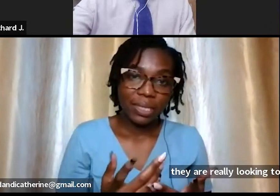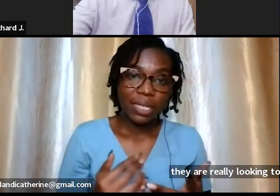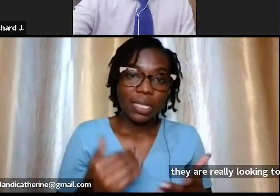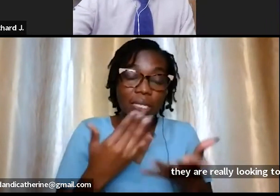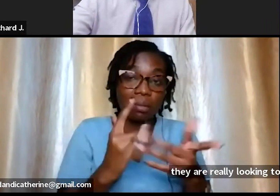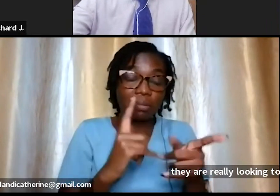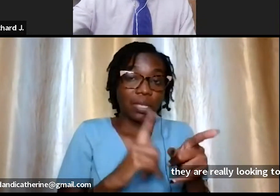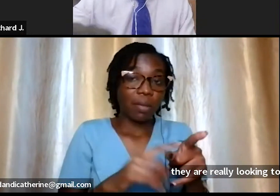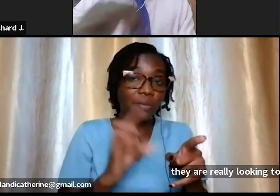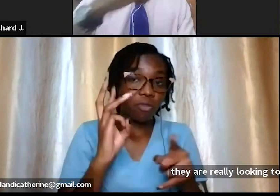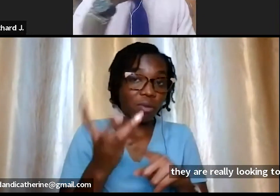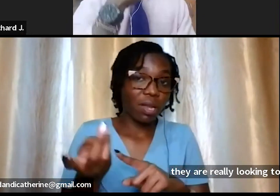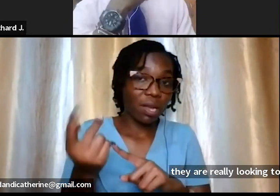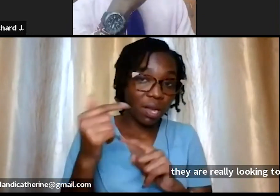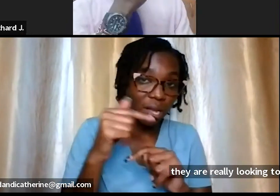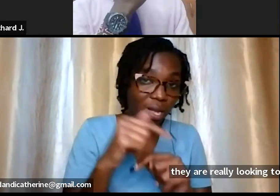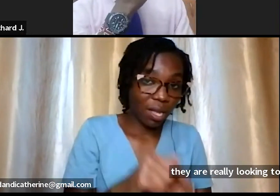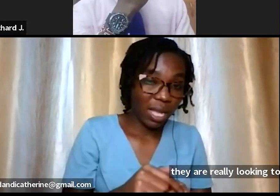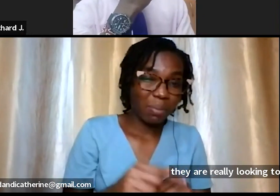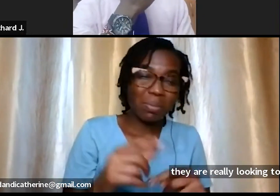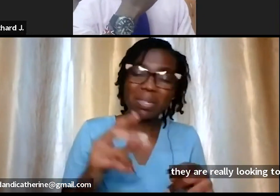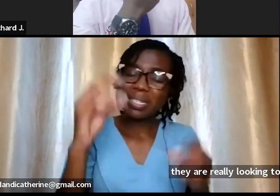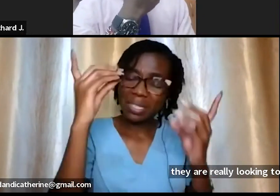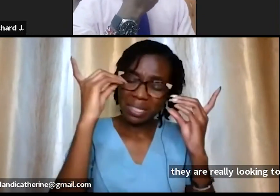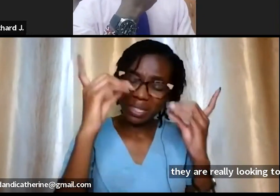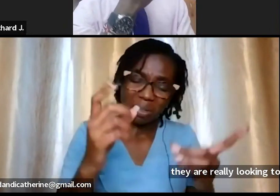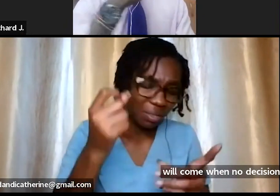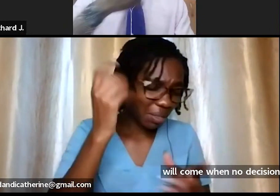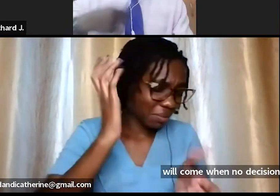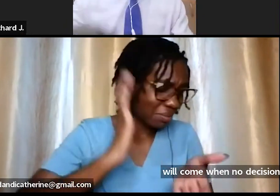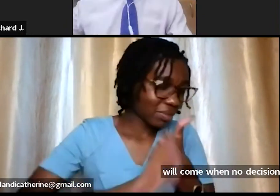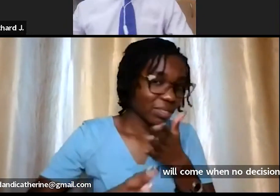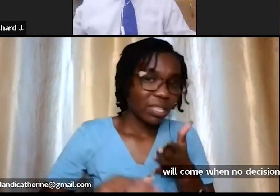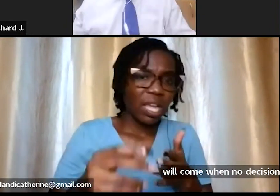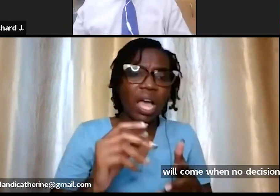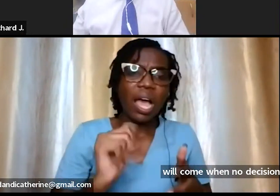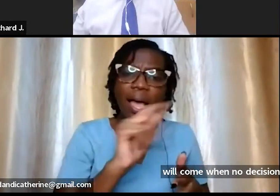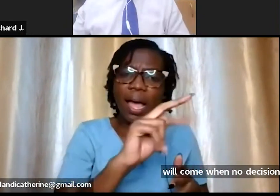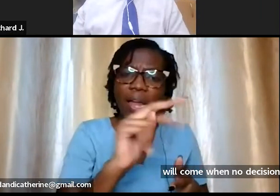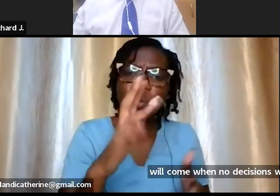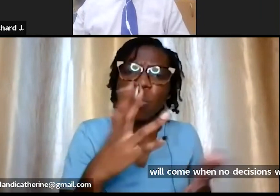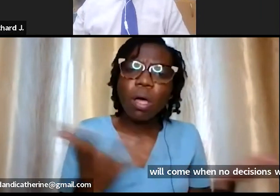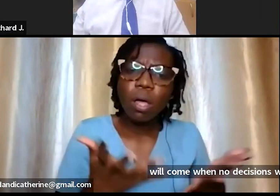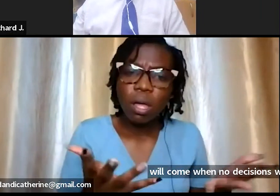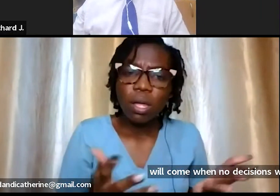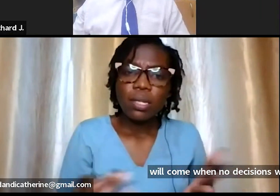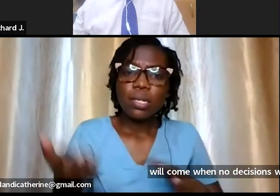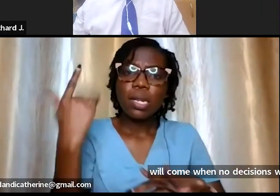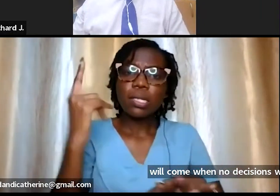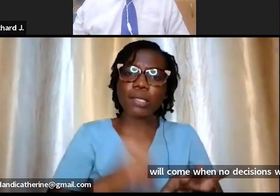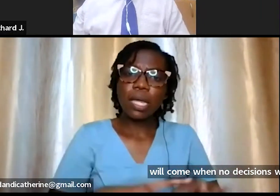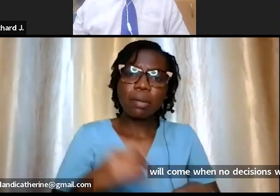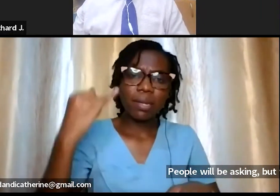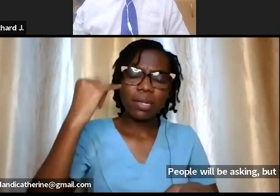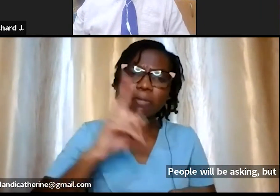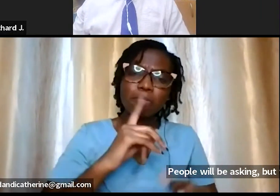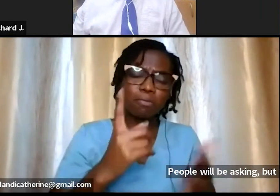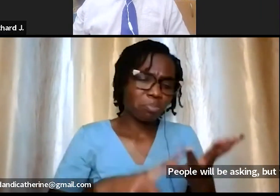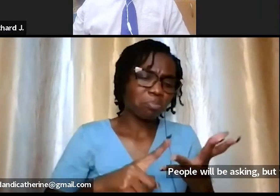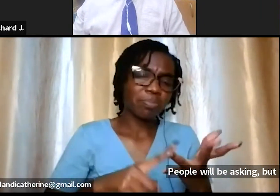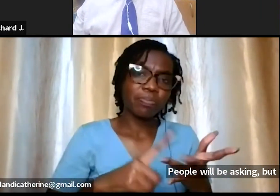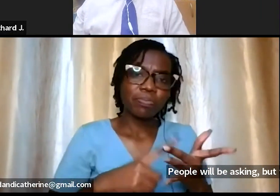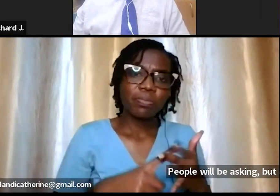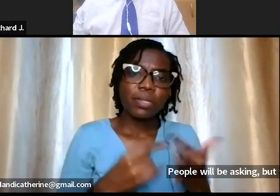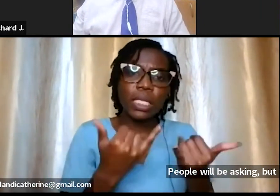will be made without your input. People will be asking, but where is Anne? Last time she suggested 1, 2, 3.